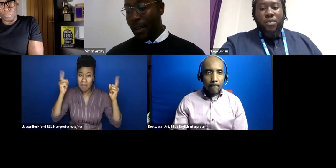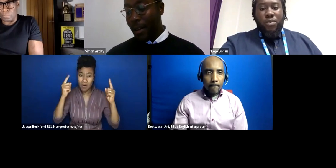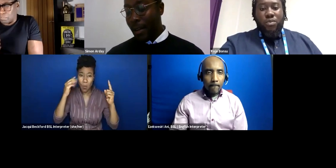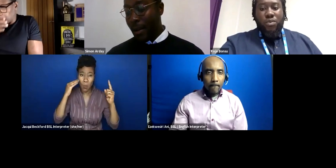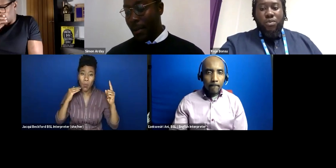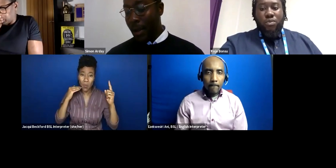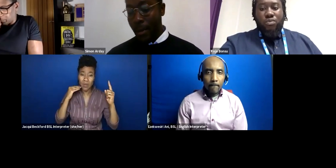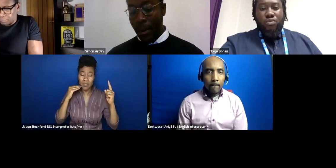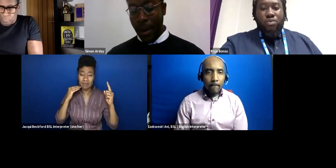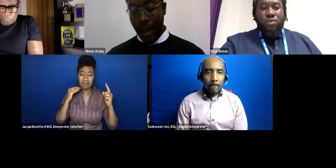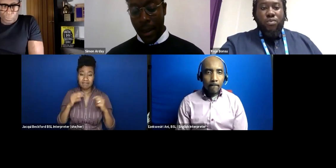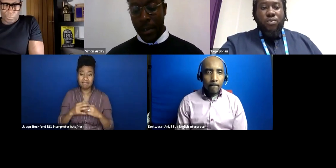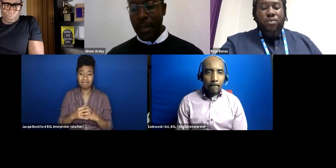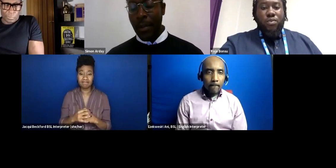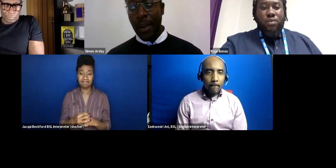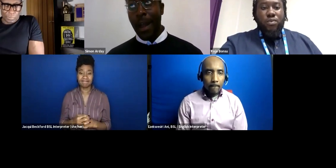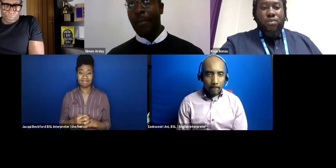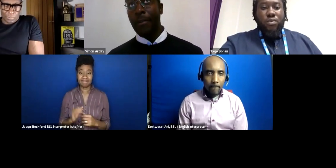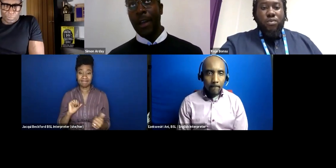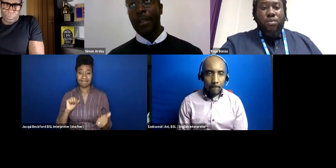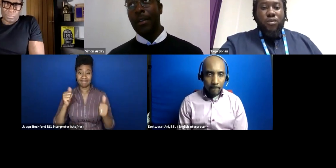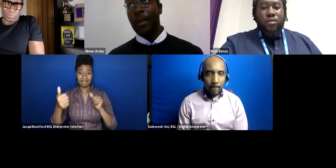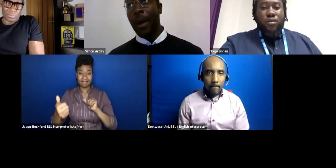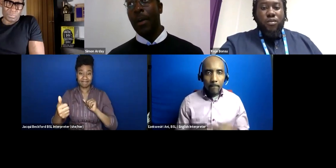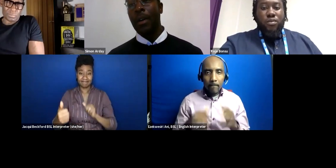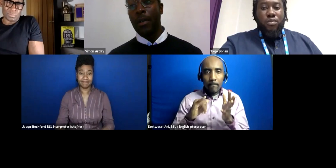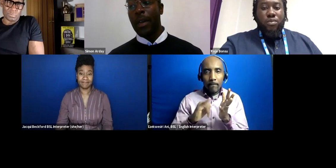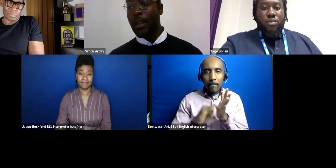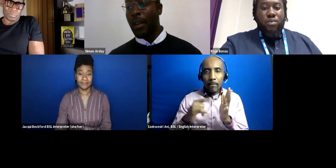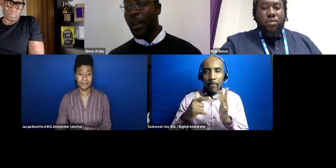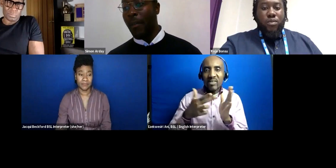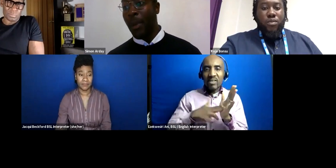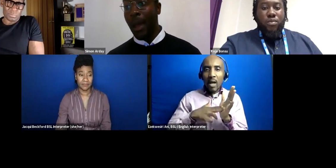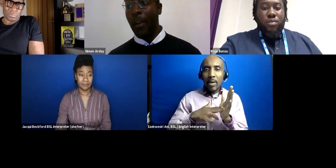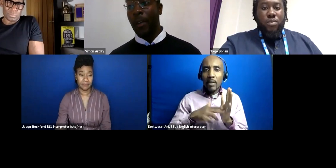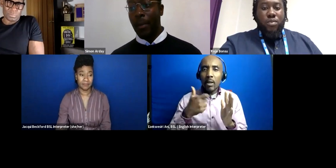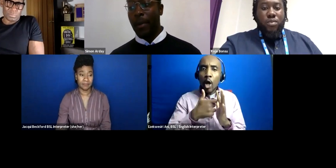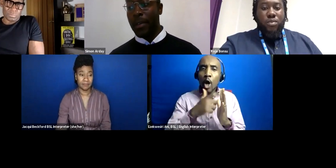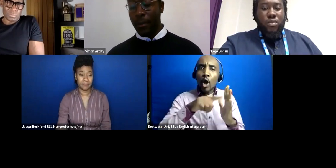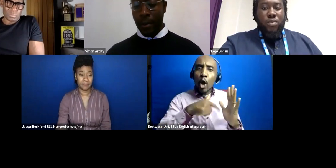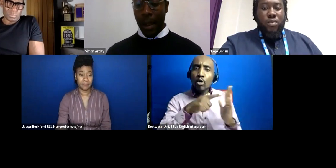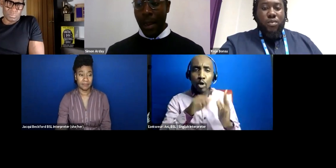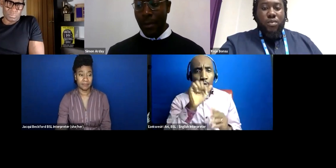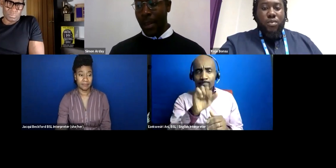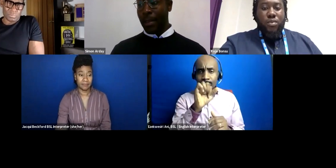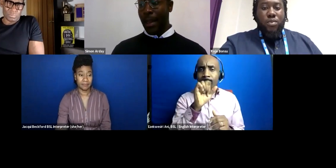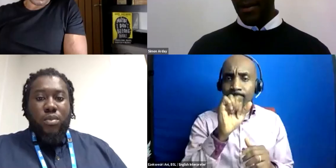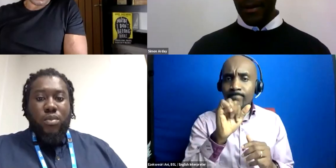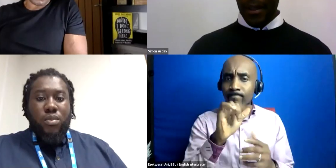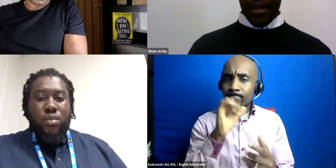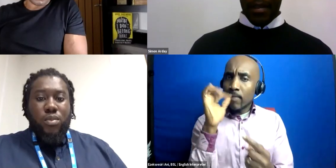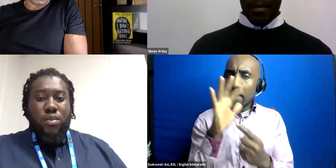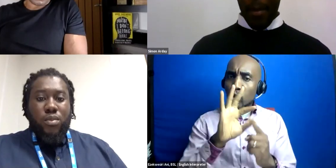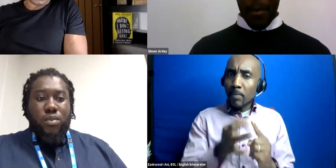valid and poignant point there, Kojo, and it's something that I've reflected on in my own career. So I've been a healthcare professional for about 11 years